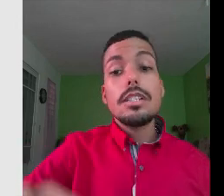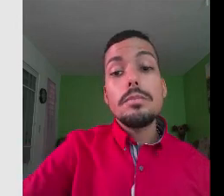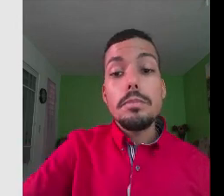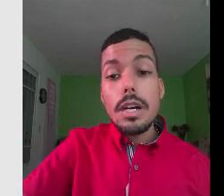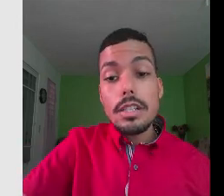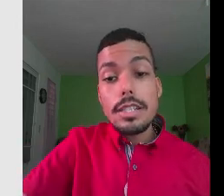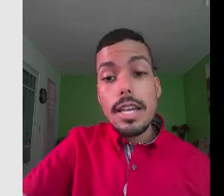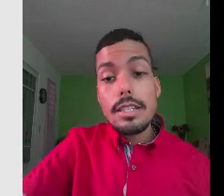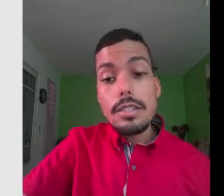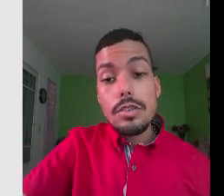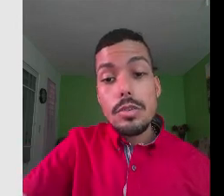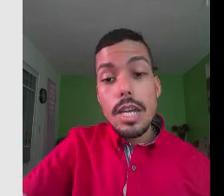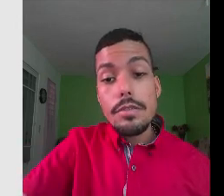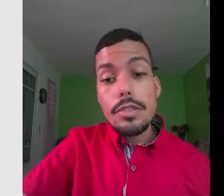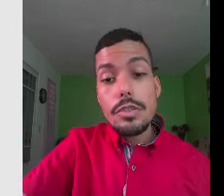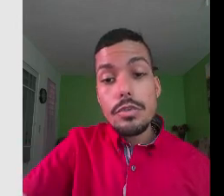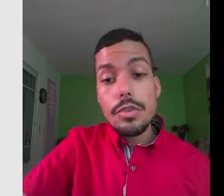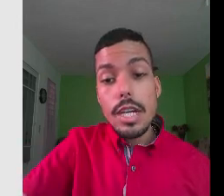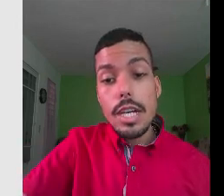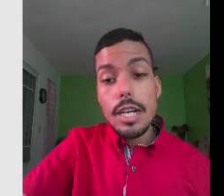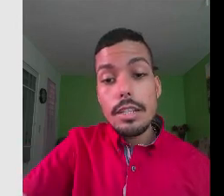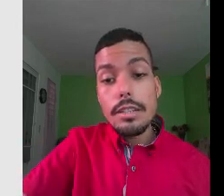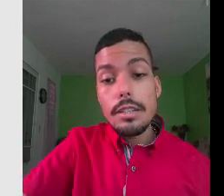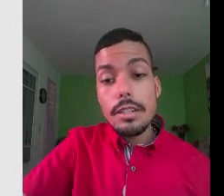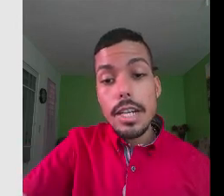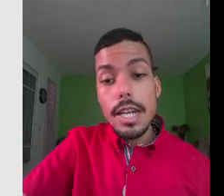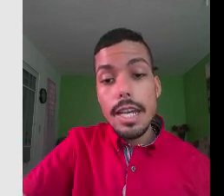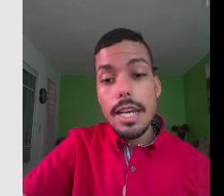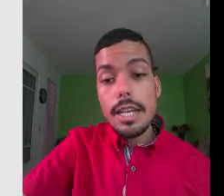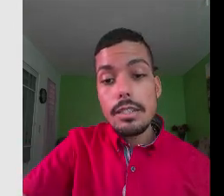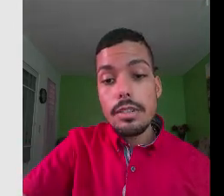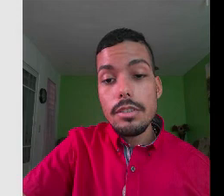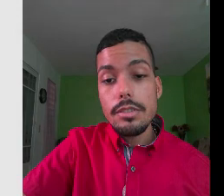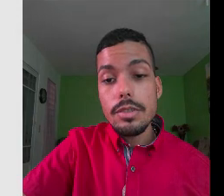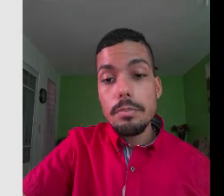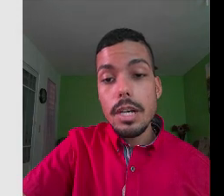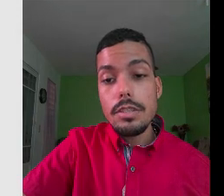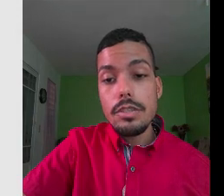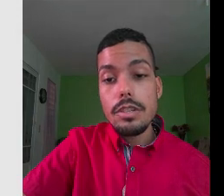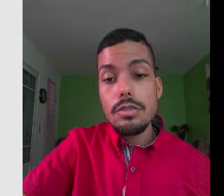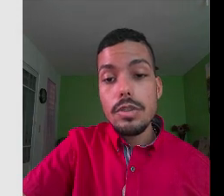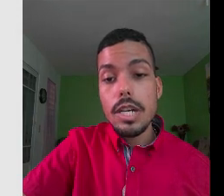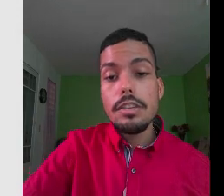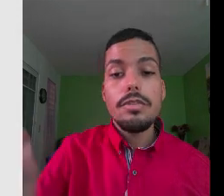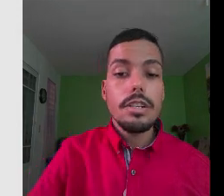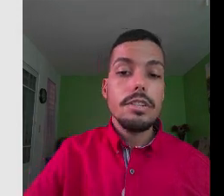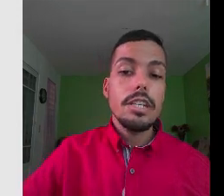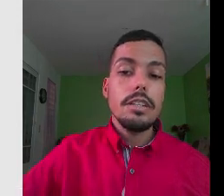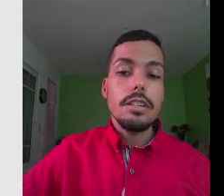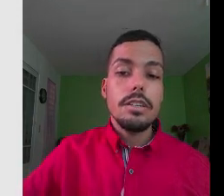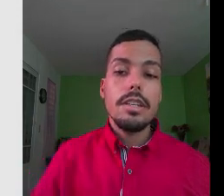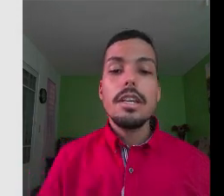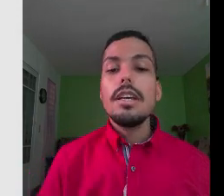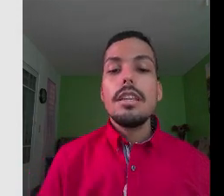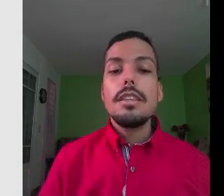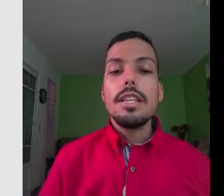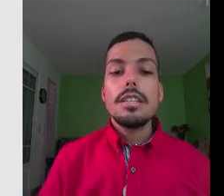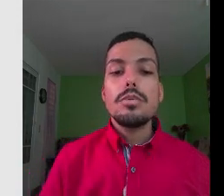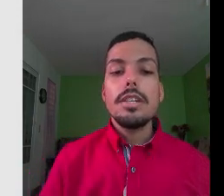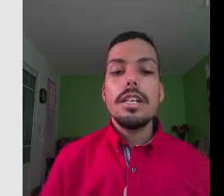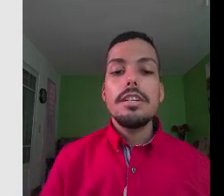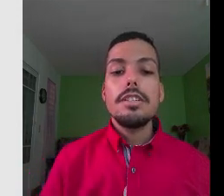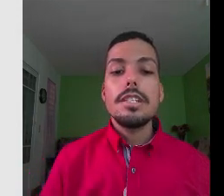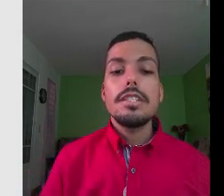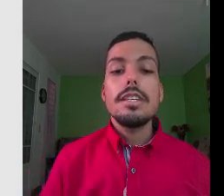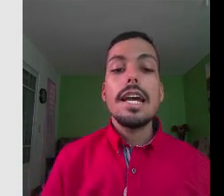Yes, very good. Box has it, so we have to write the letter X under the box too, right? Very good. The